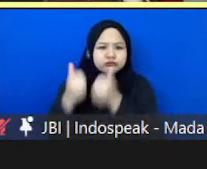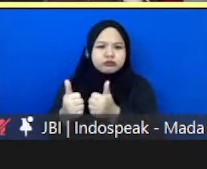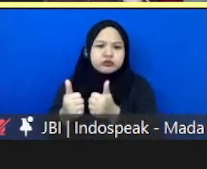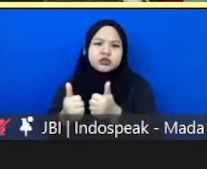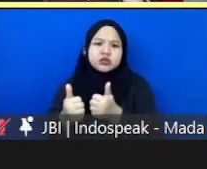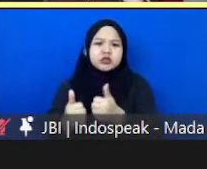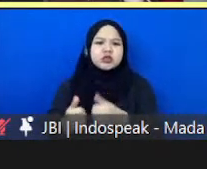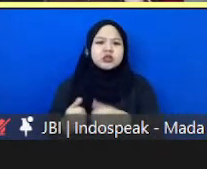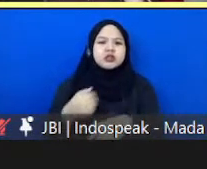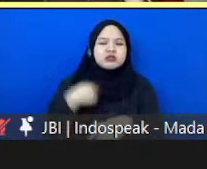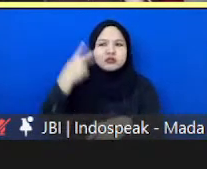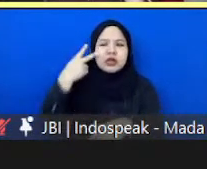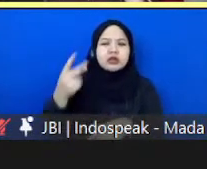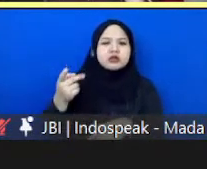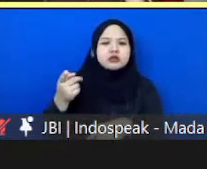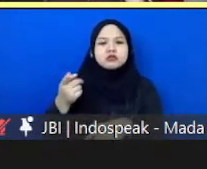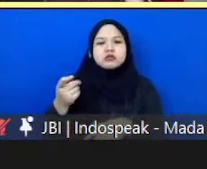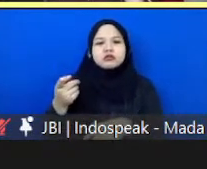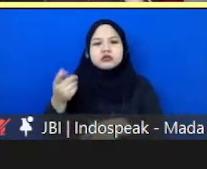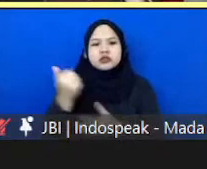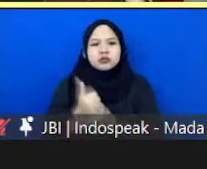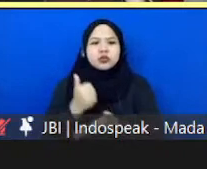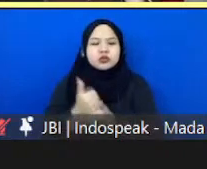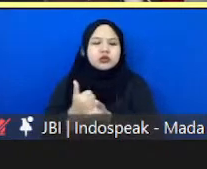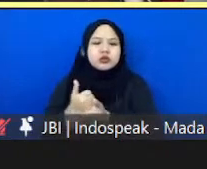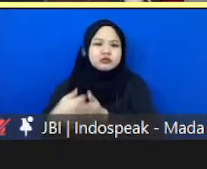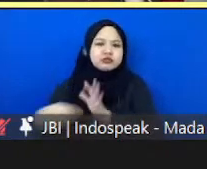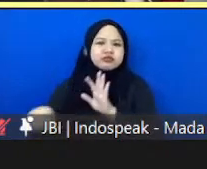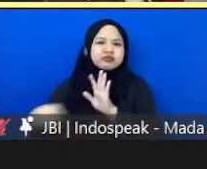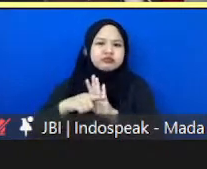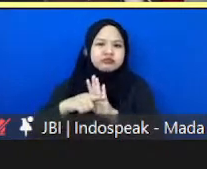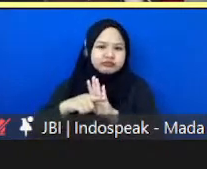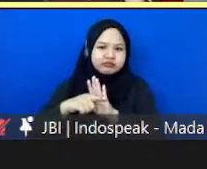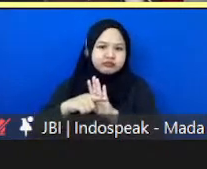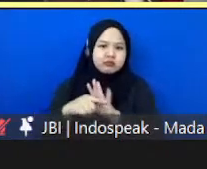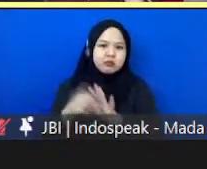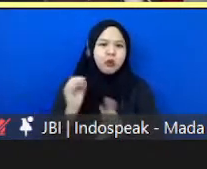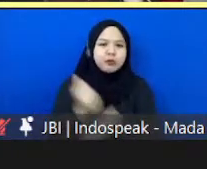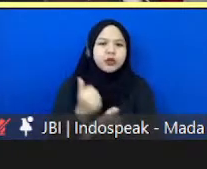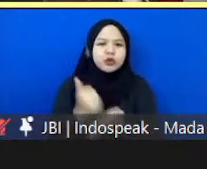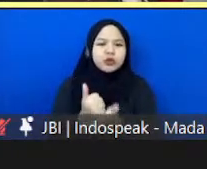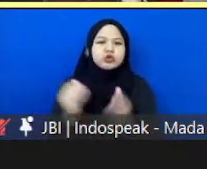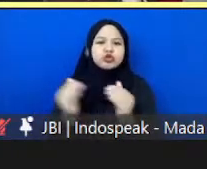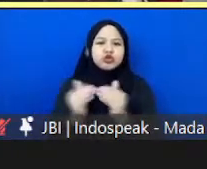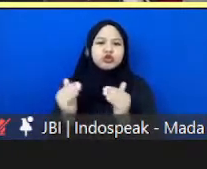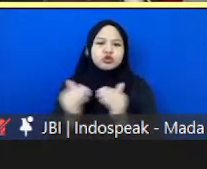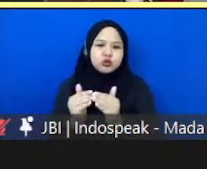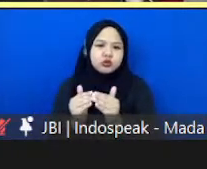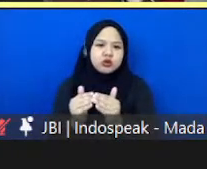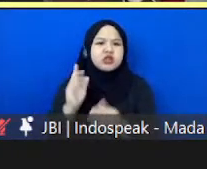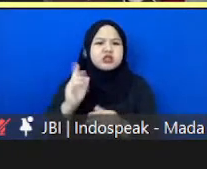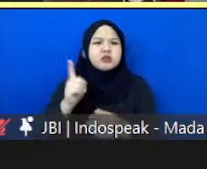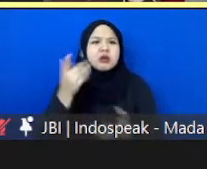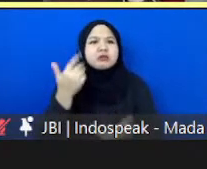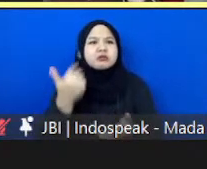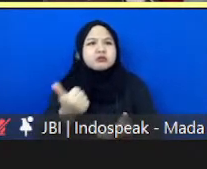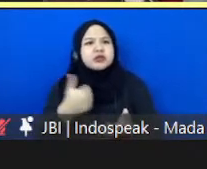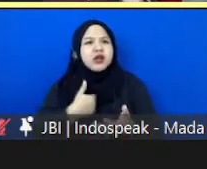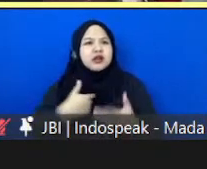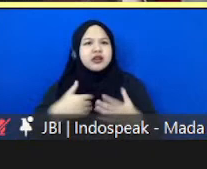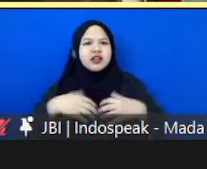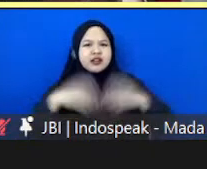one. And it is due to actual findings of human rights violation by a number of faith-based or